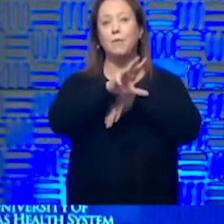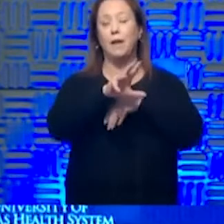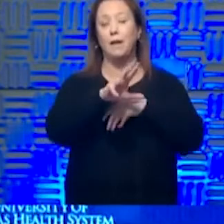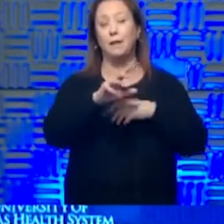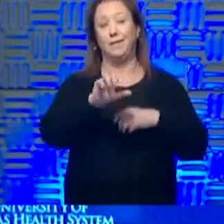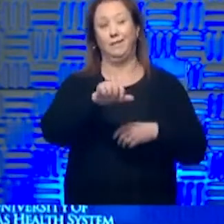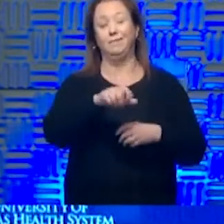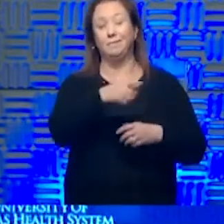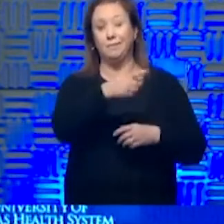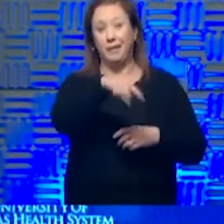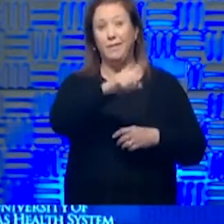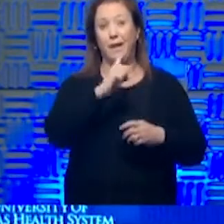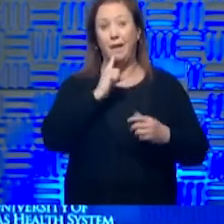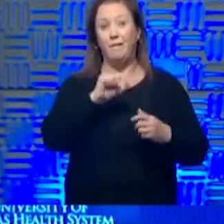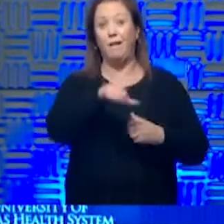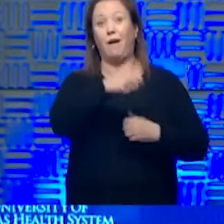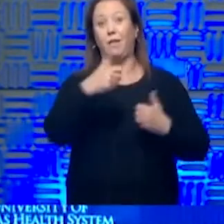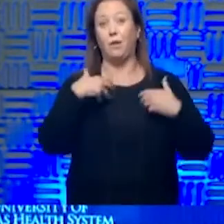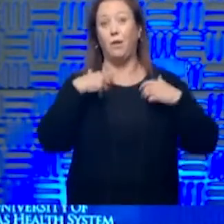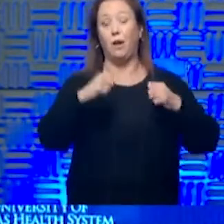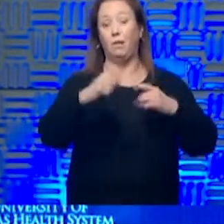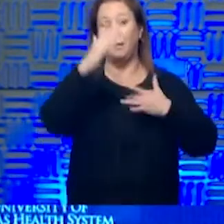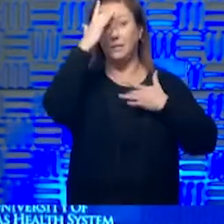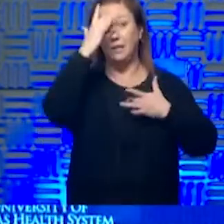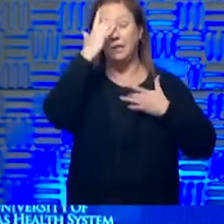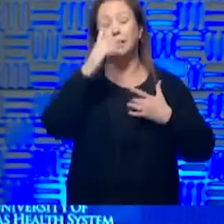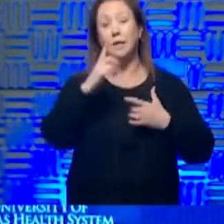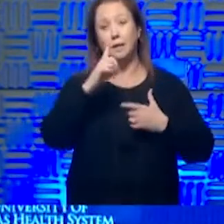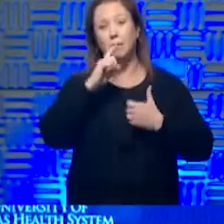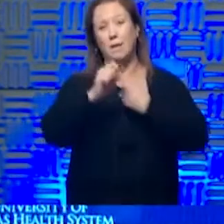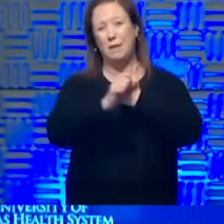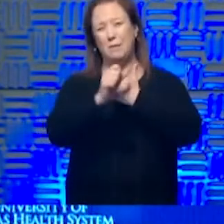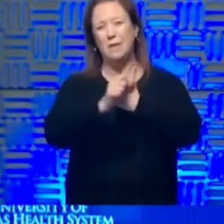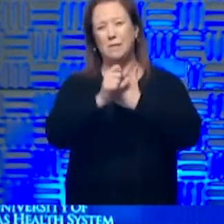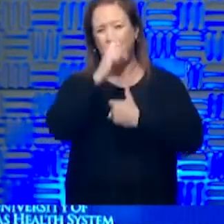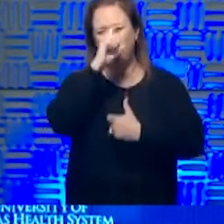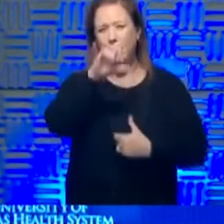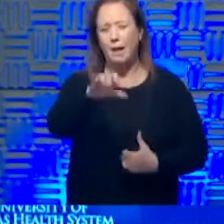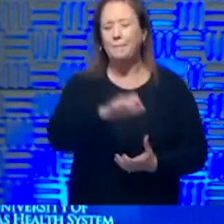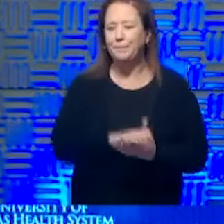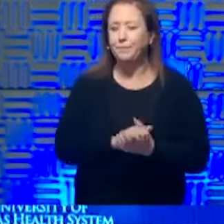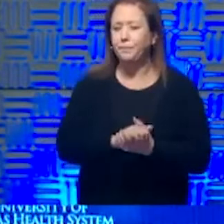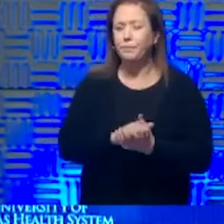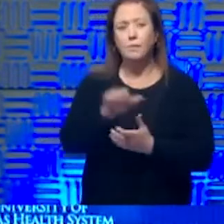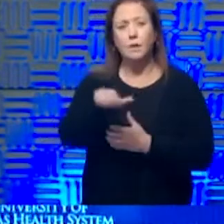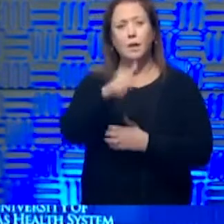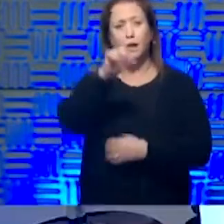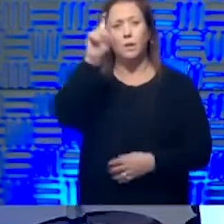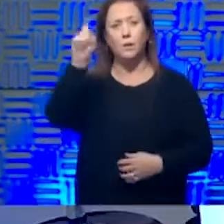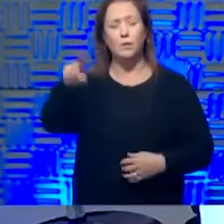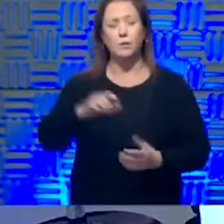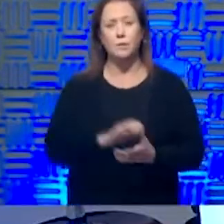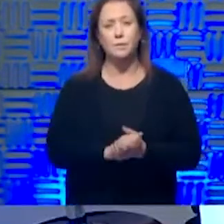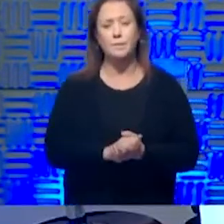health diseases, boy, they can really be at risk to that. So, other questions?